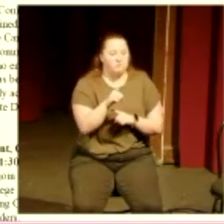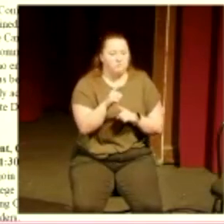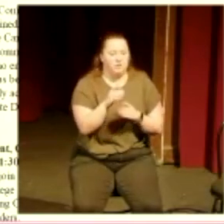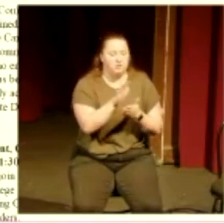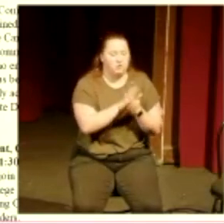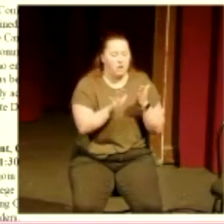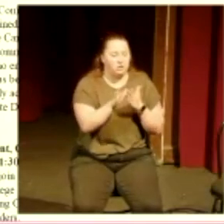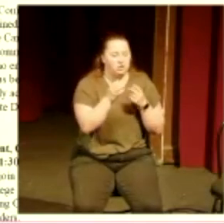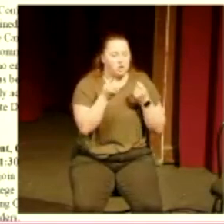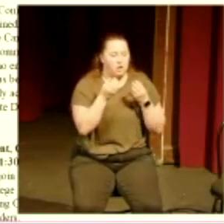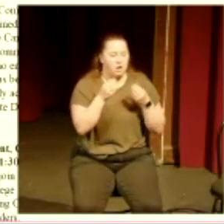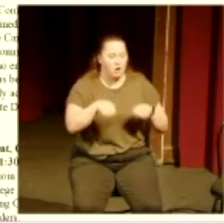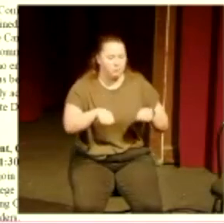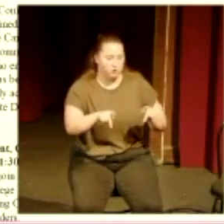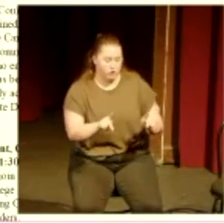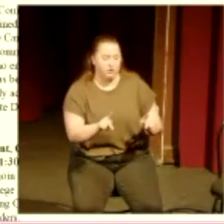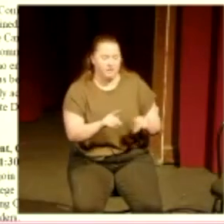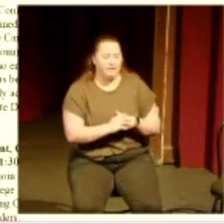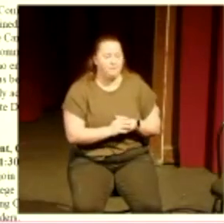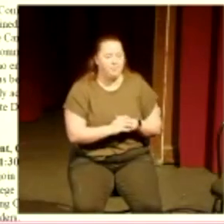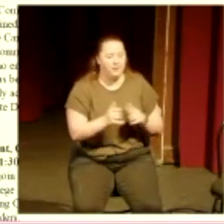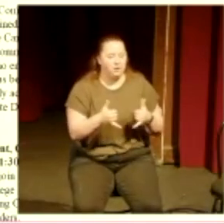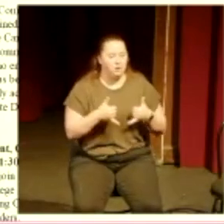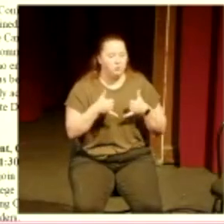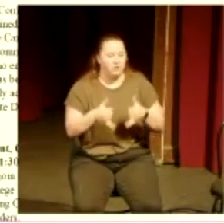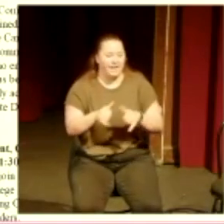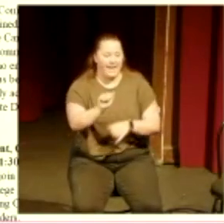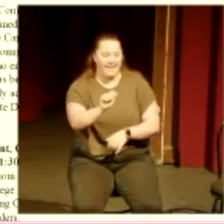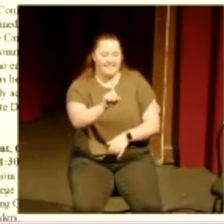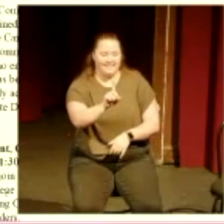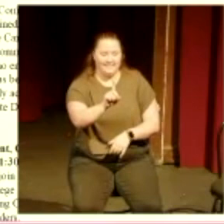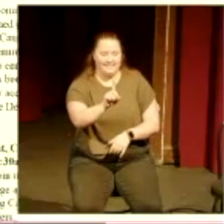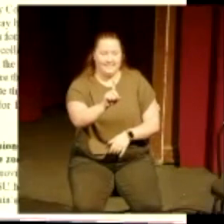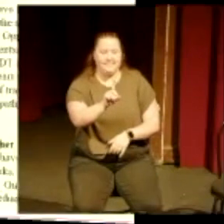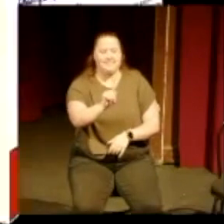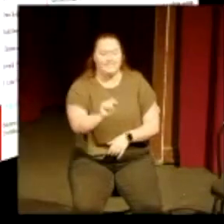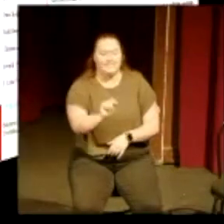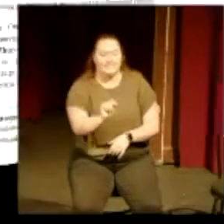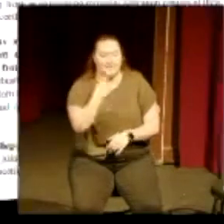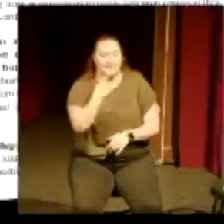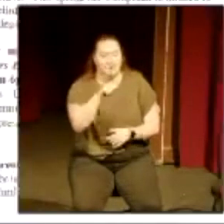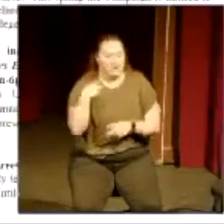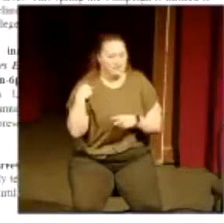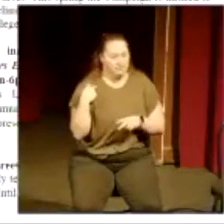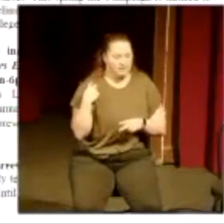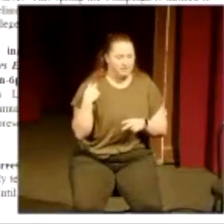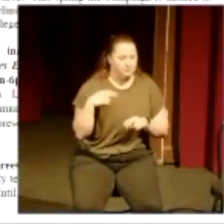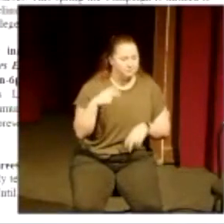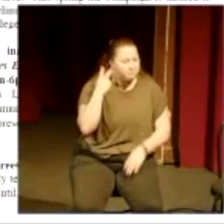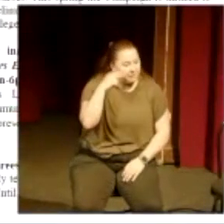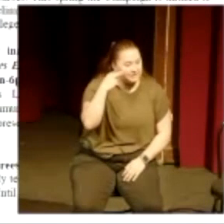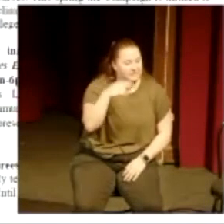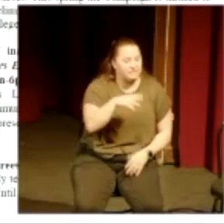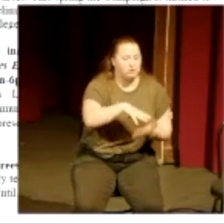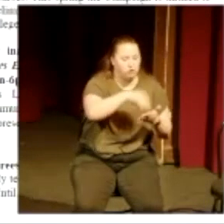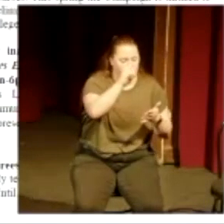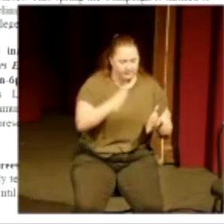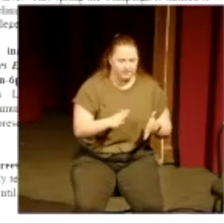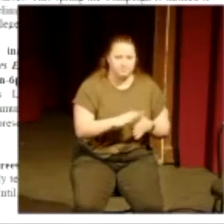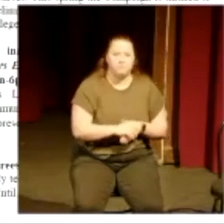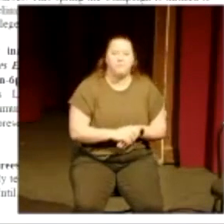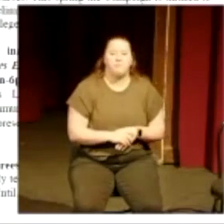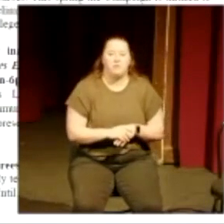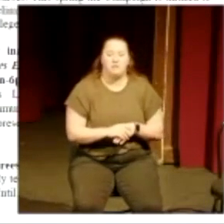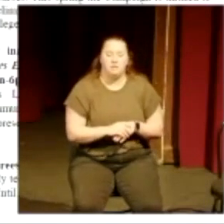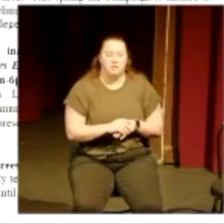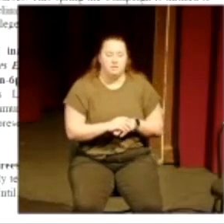awarding ADTs to our Hispanic students. That's fabulous. We should be on that list every single year. And then shortly after our